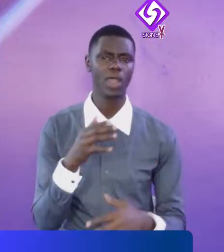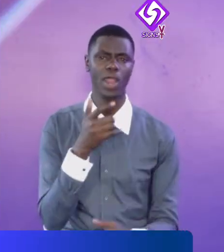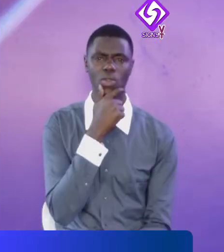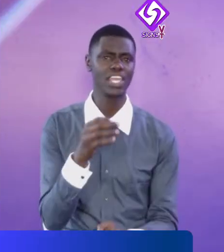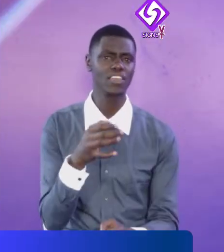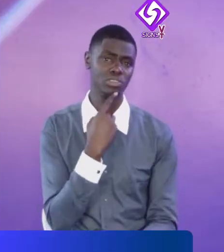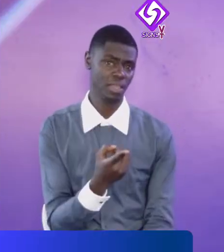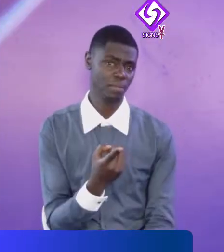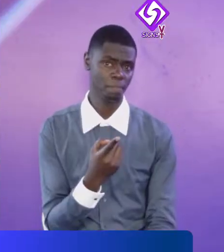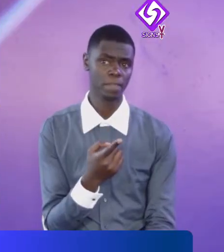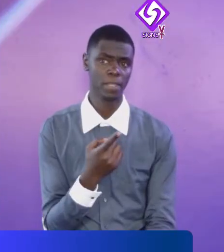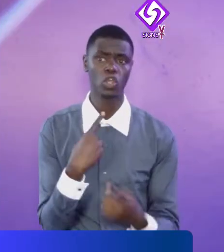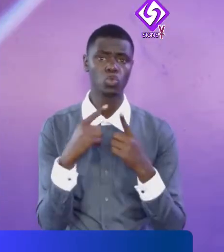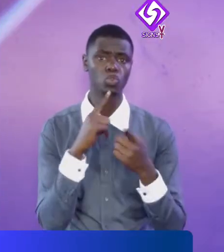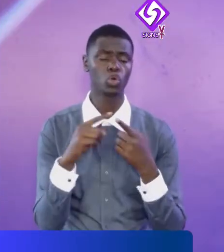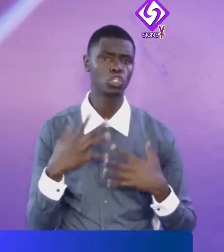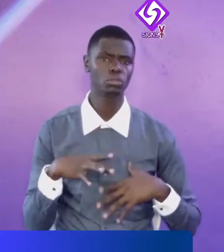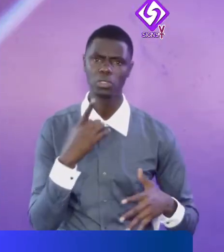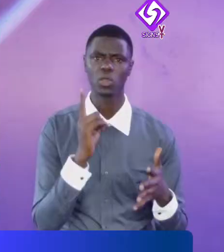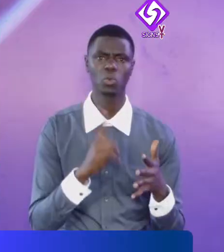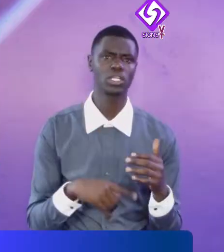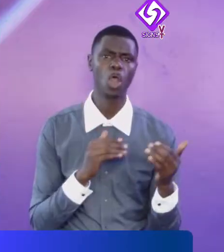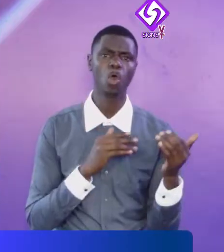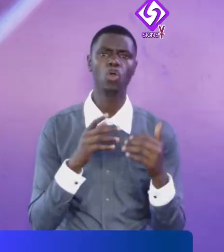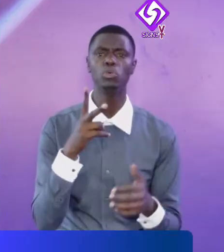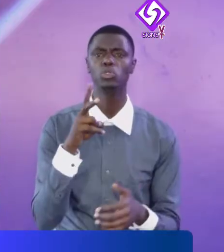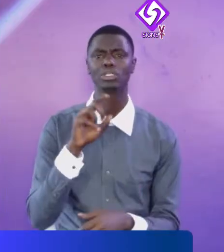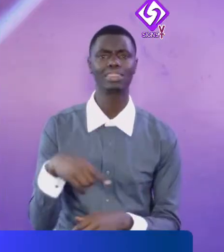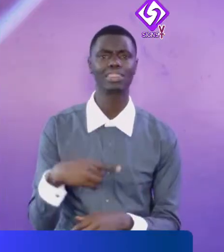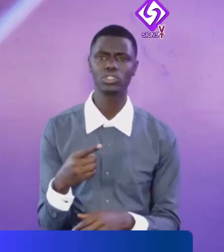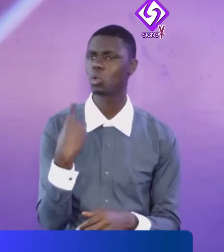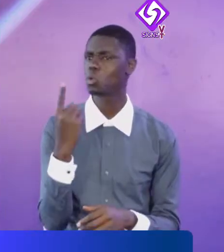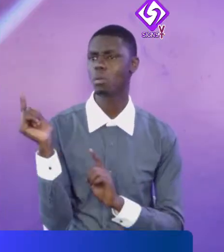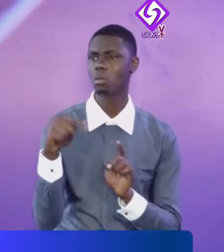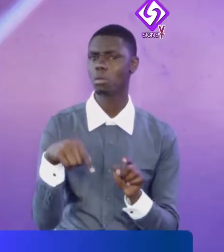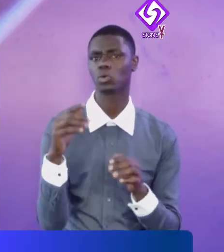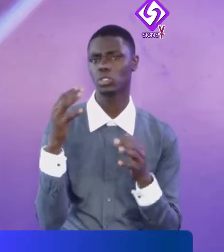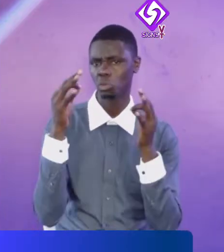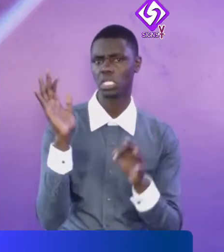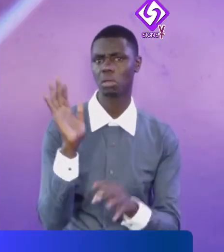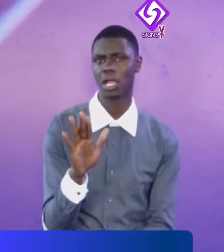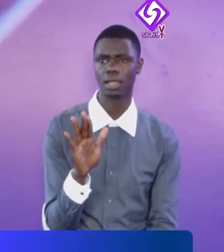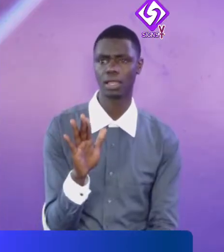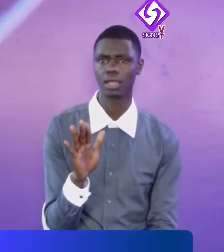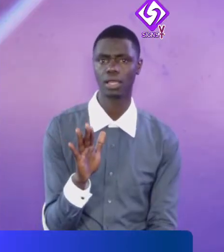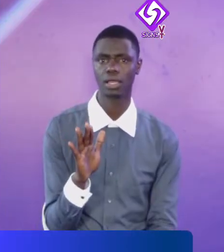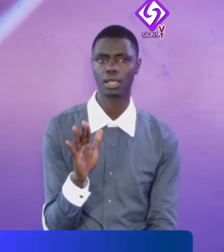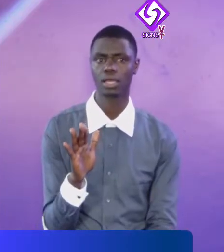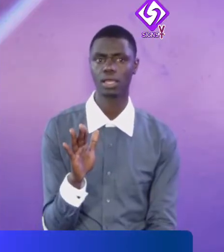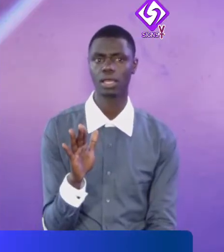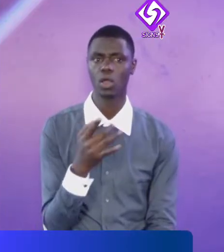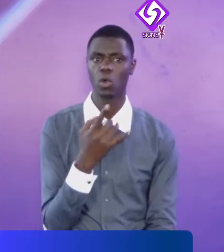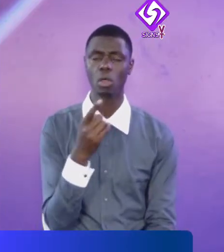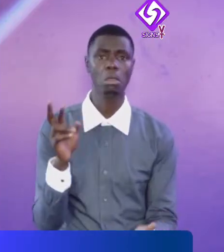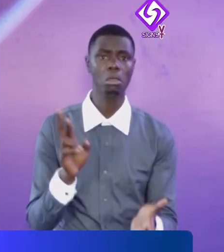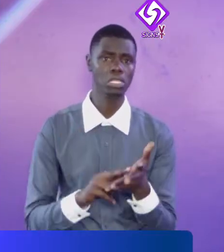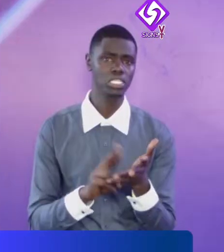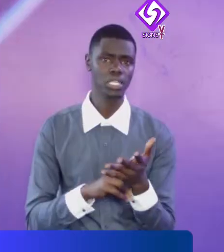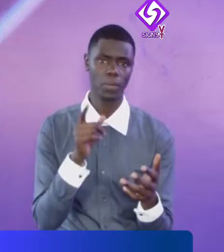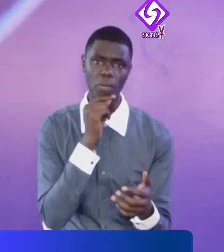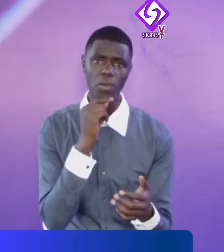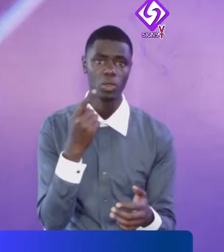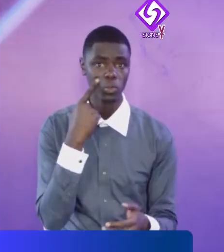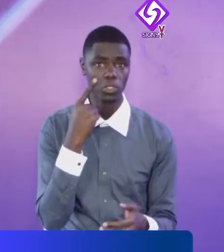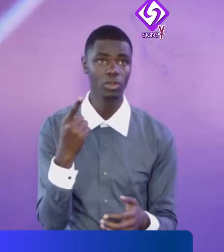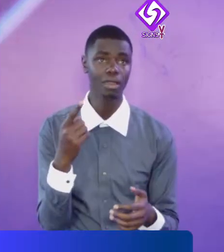you say, you talk to people, you say that almost 20,000 people are attending your wedding. Then when you tell them now register, Yeah. you'll see